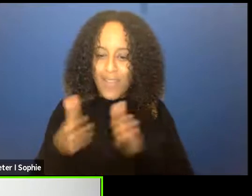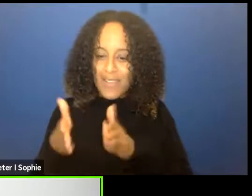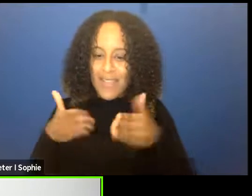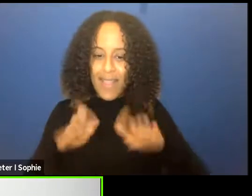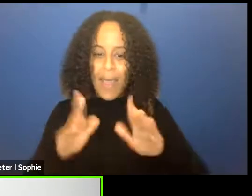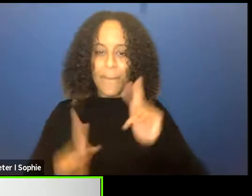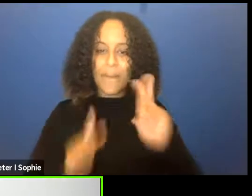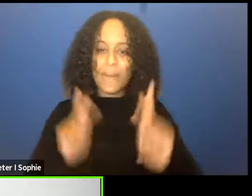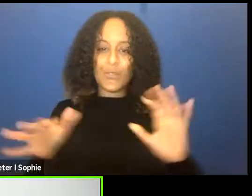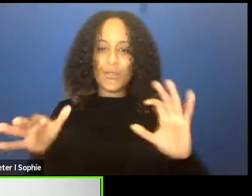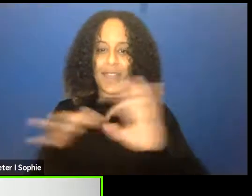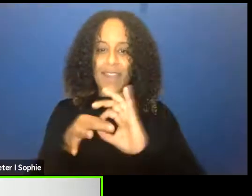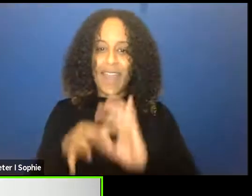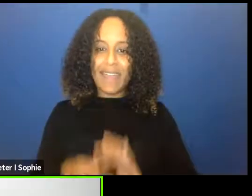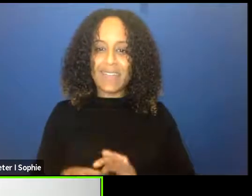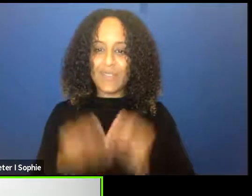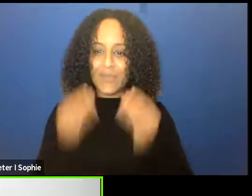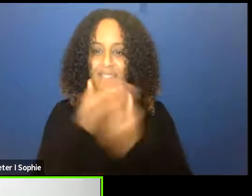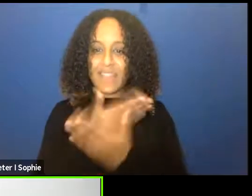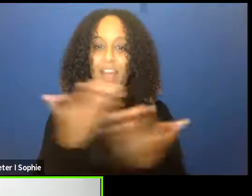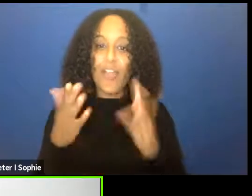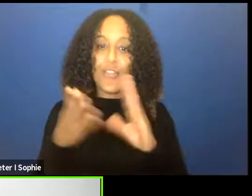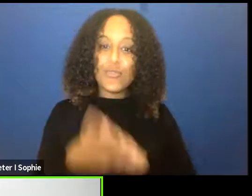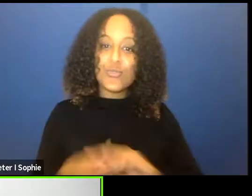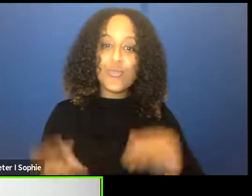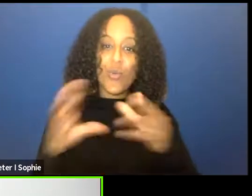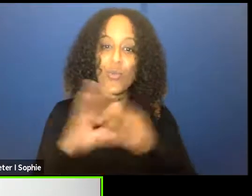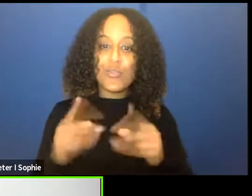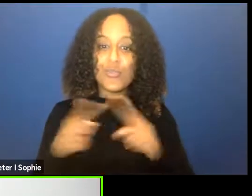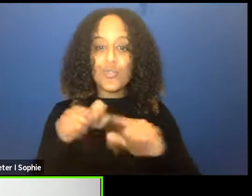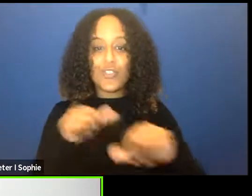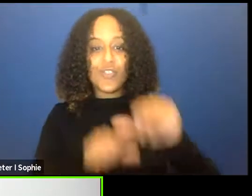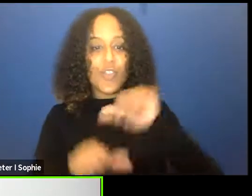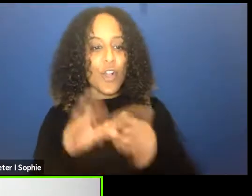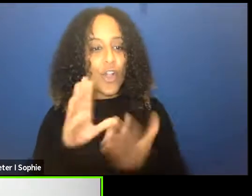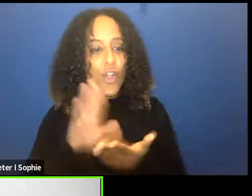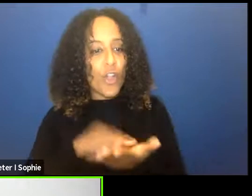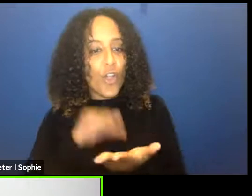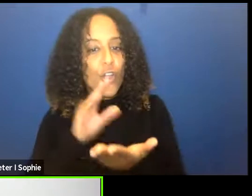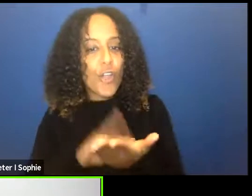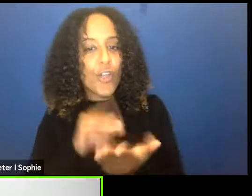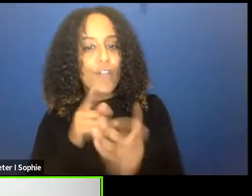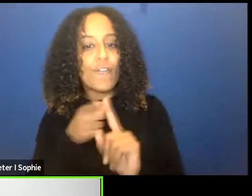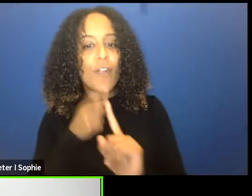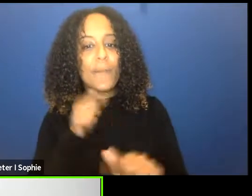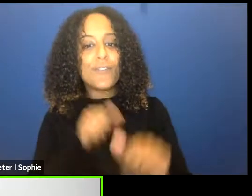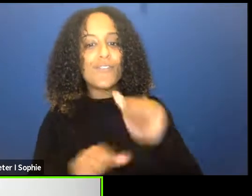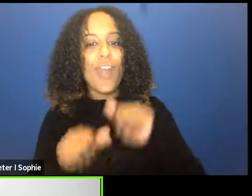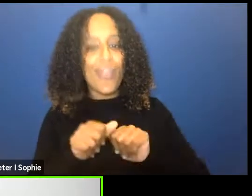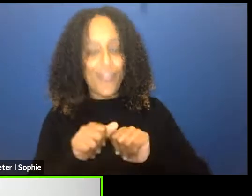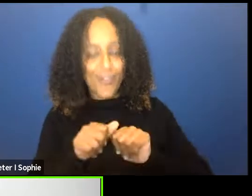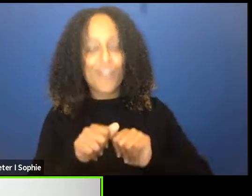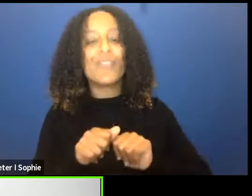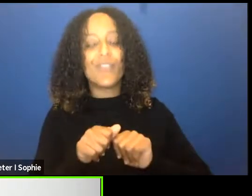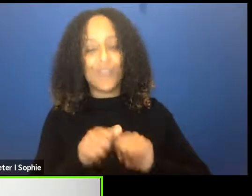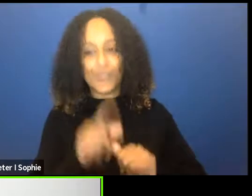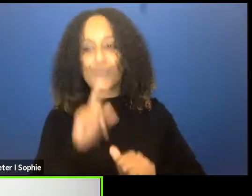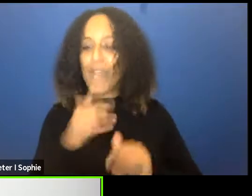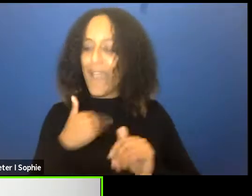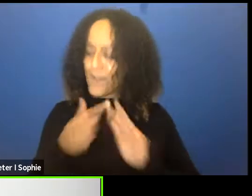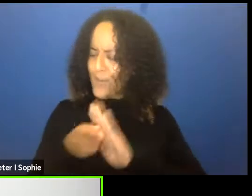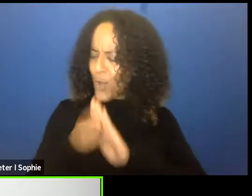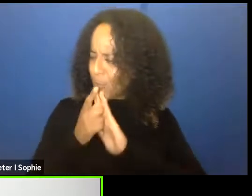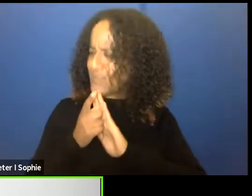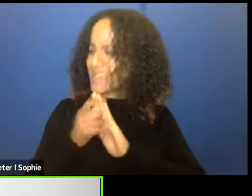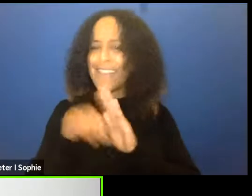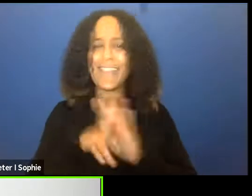connections, to tell their stories to each other, to learn from each other, to have those moments that might happen